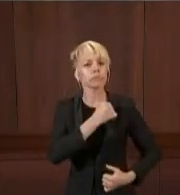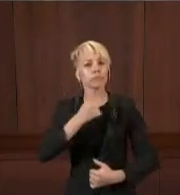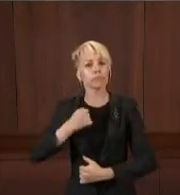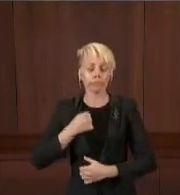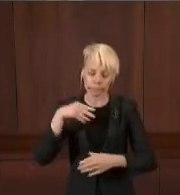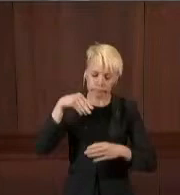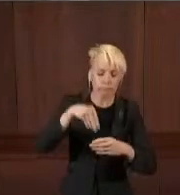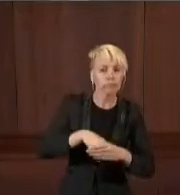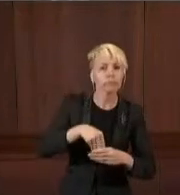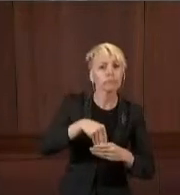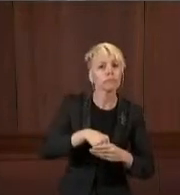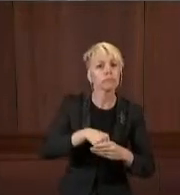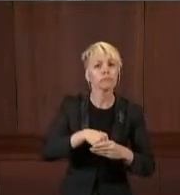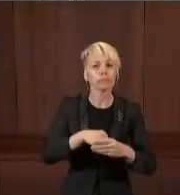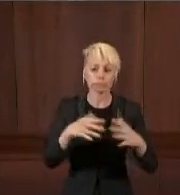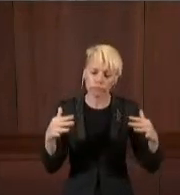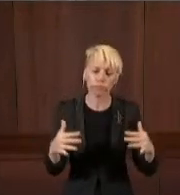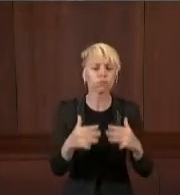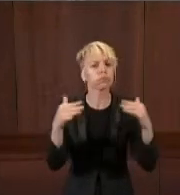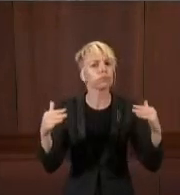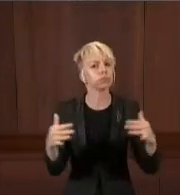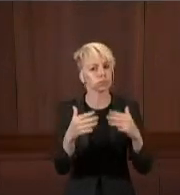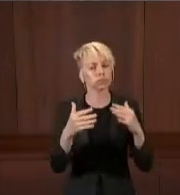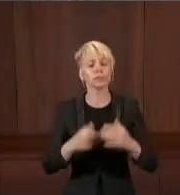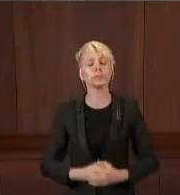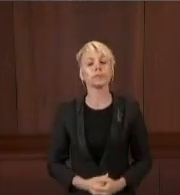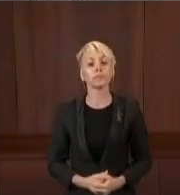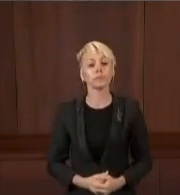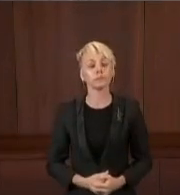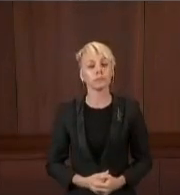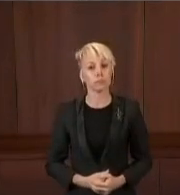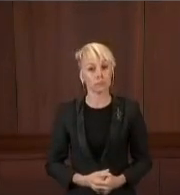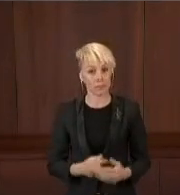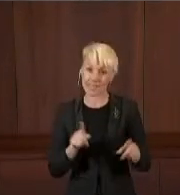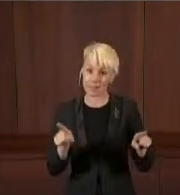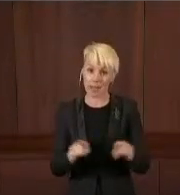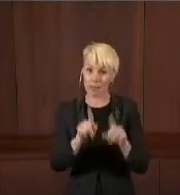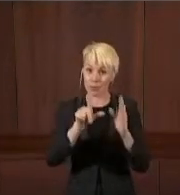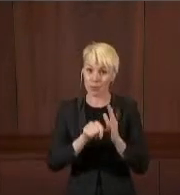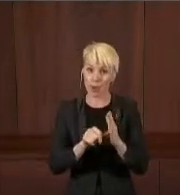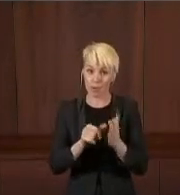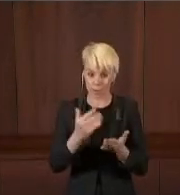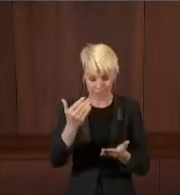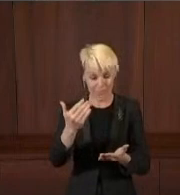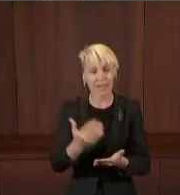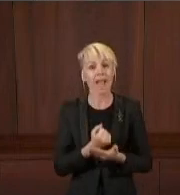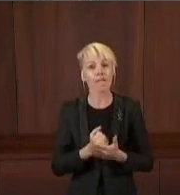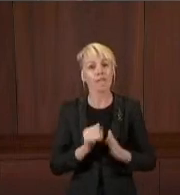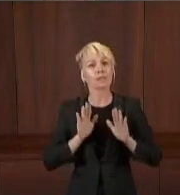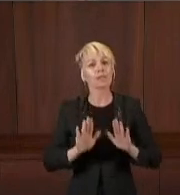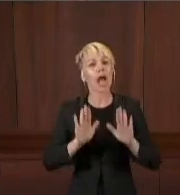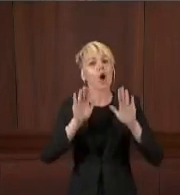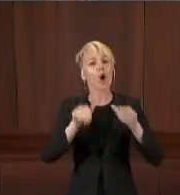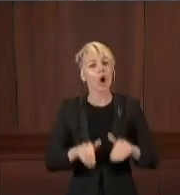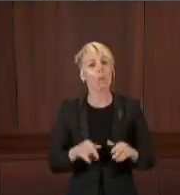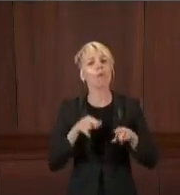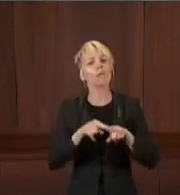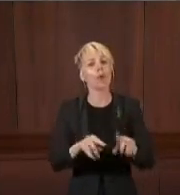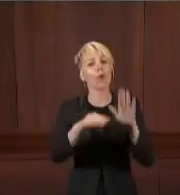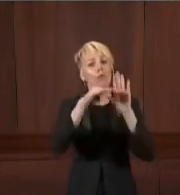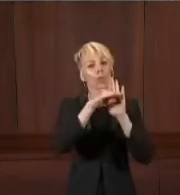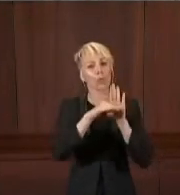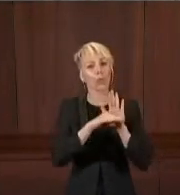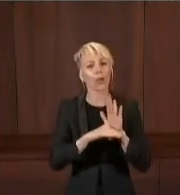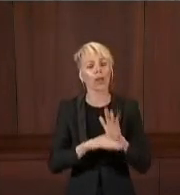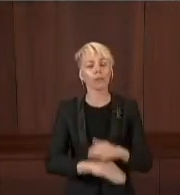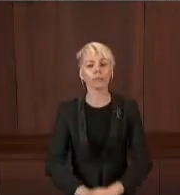veterans and current servicemen and women, whilst keeping everybody safe and adhering to health guidelines. We